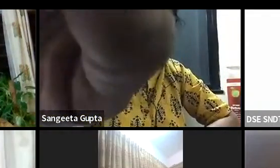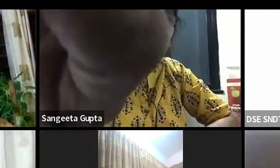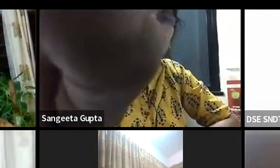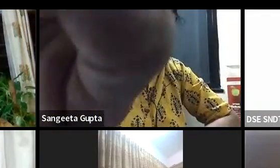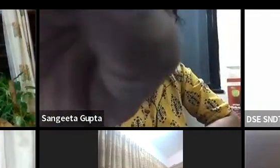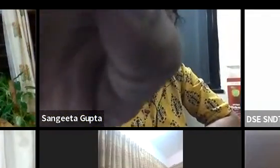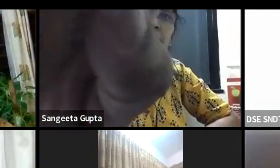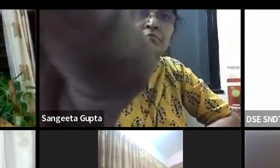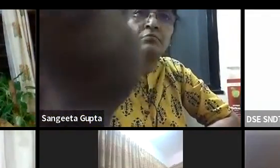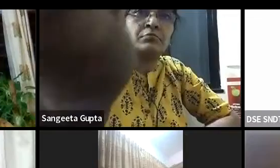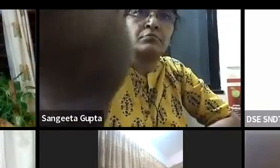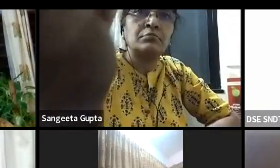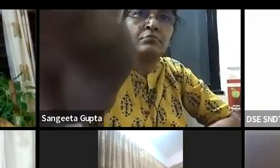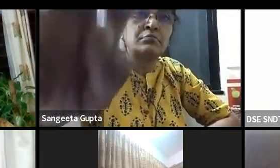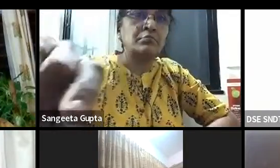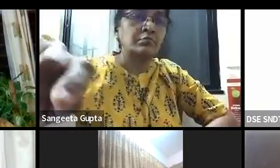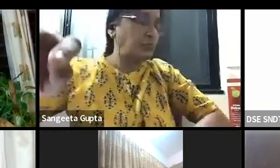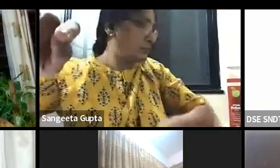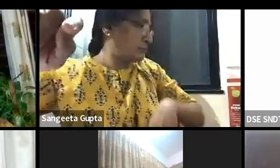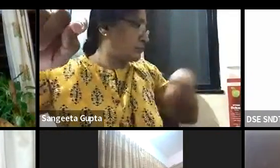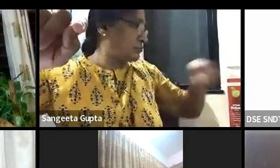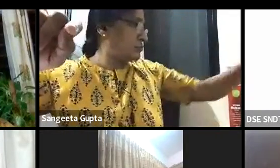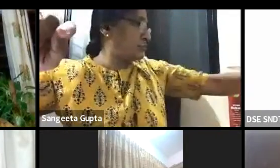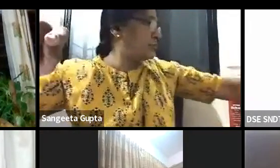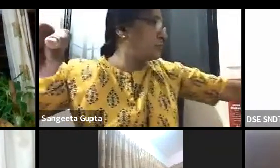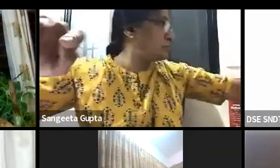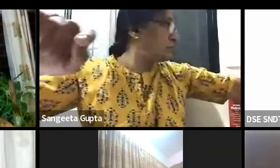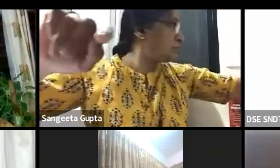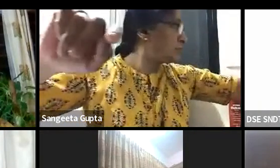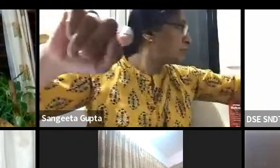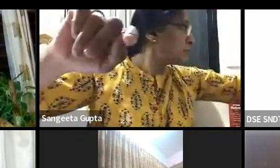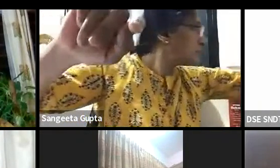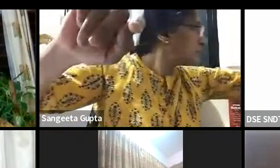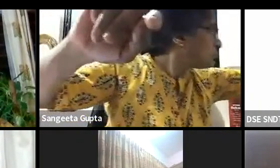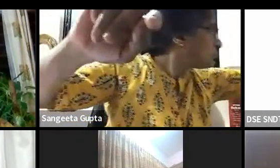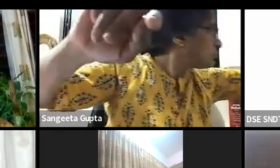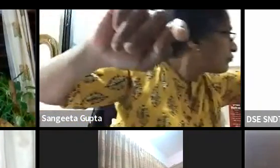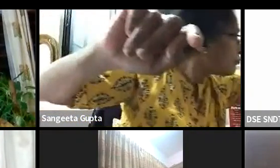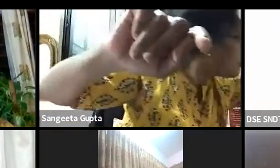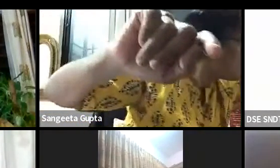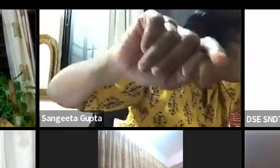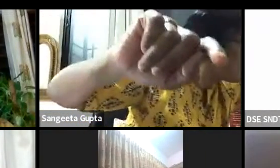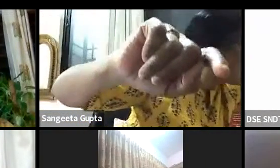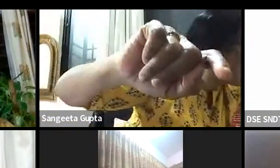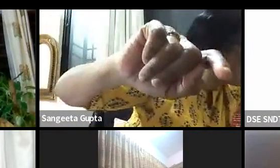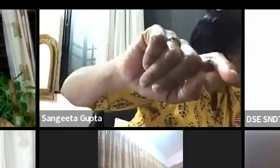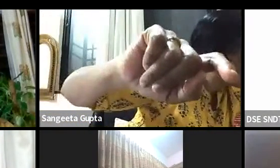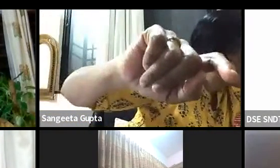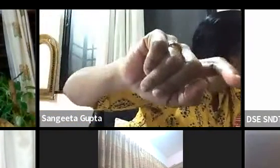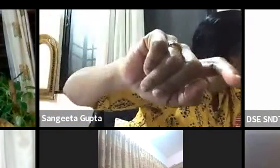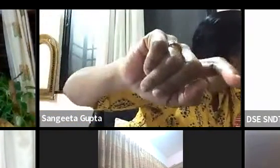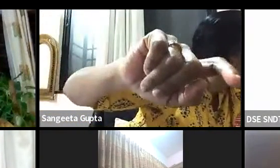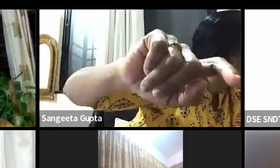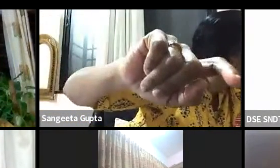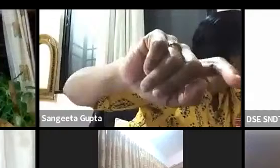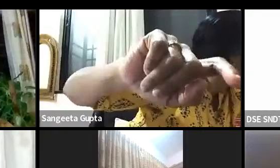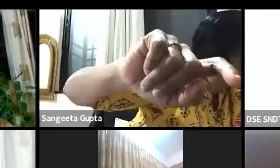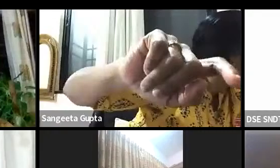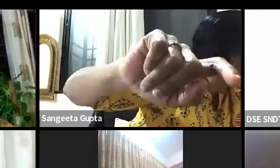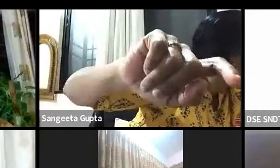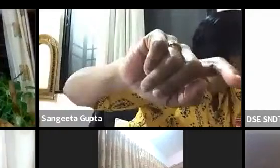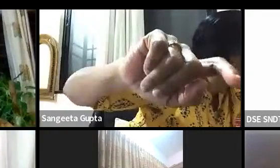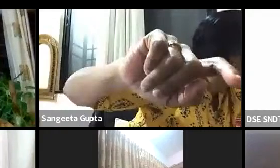which talks about revamping the pedagogy in the classroom, literally, and using technology, but